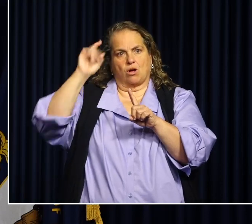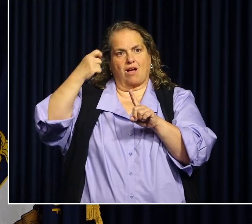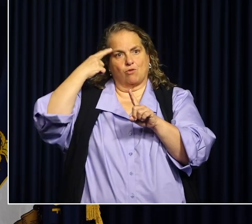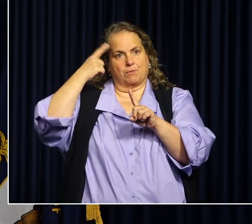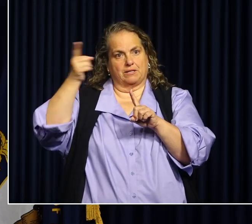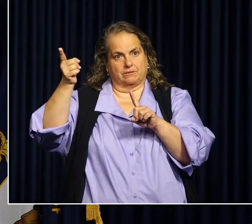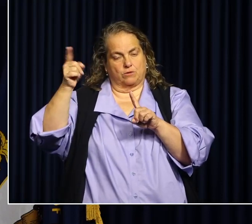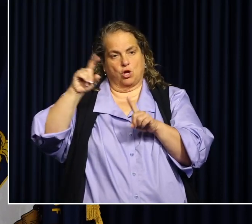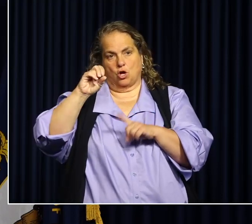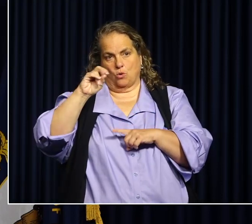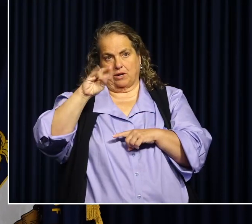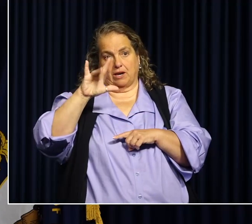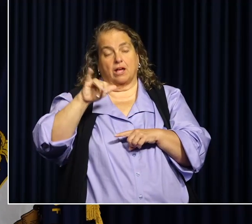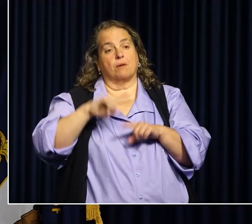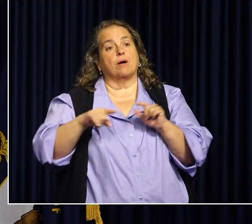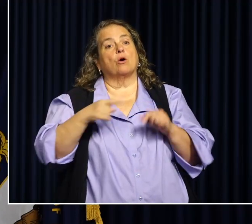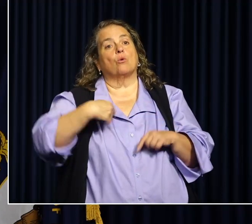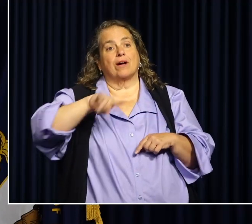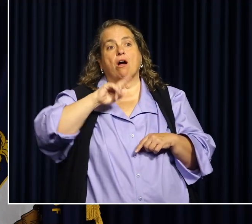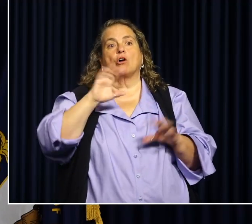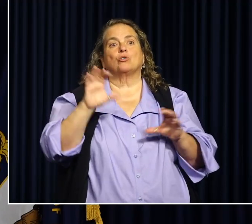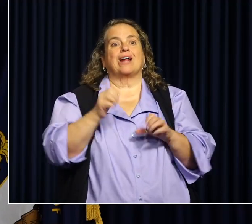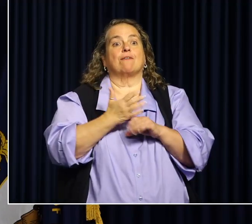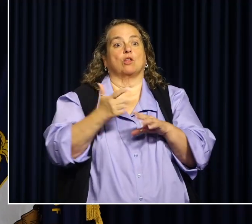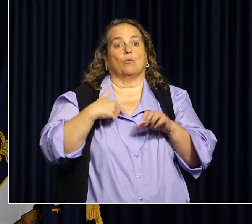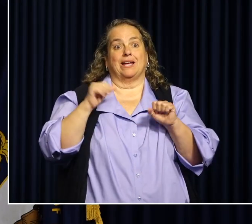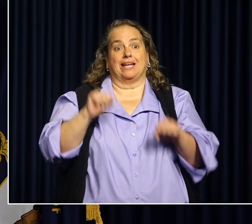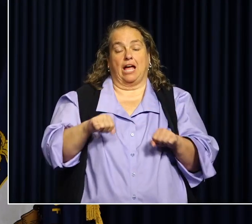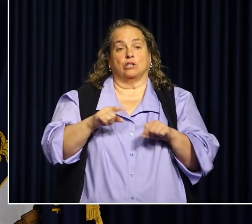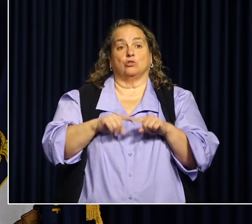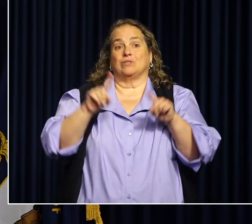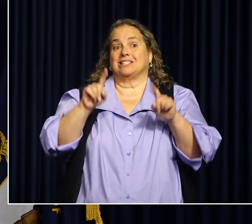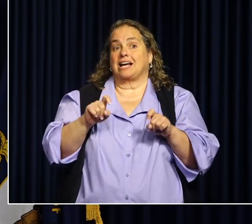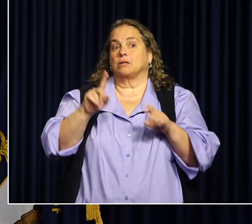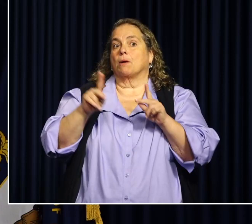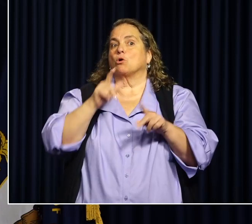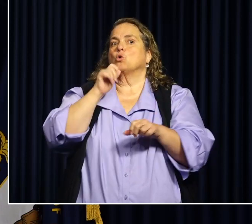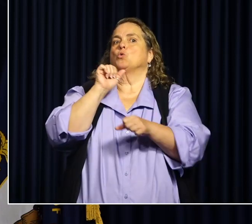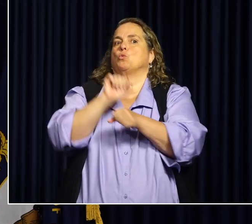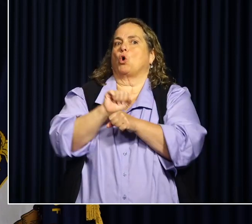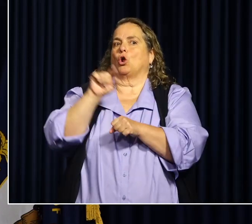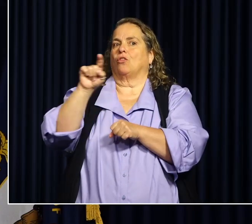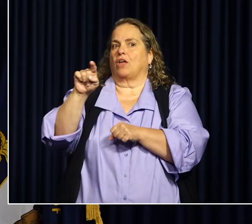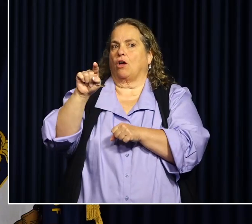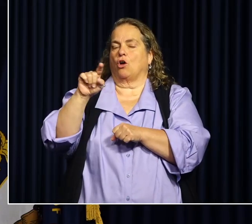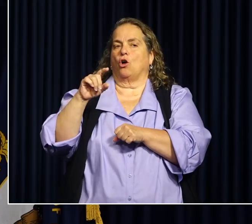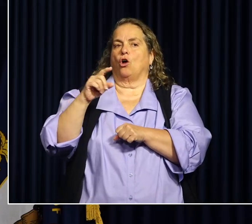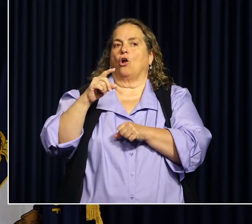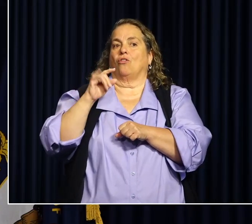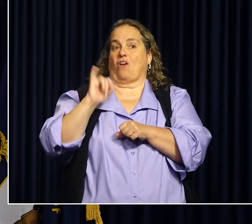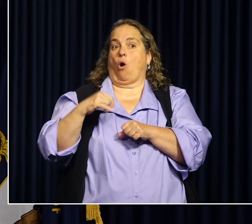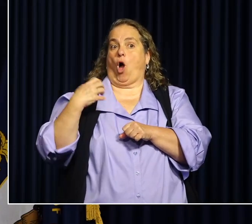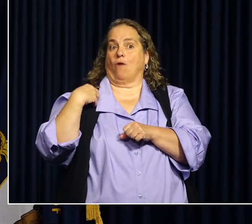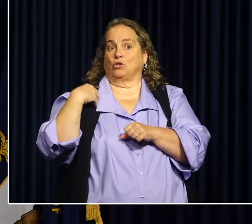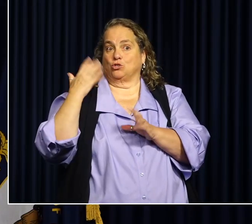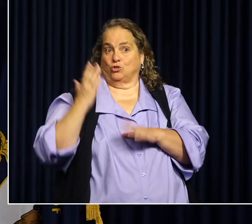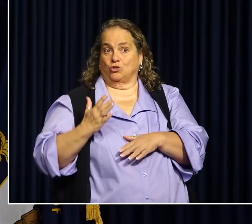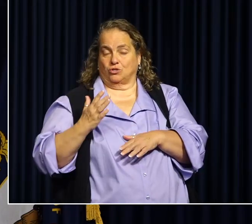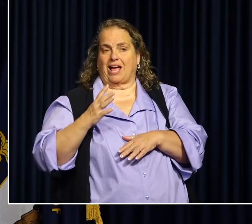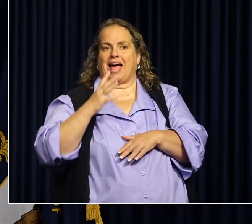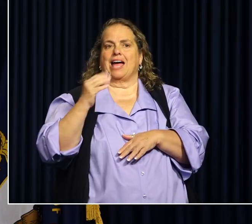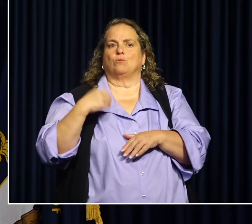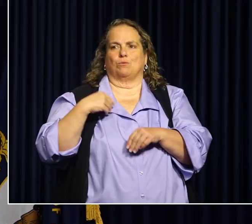we are doing everything we can to test the corrections officers, and we're even providing tests for them to test